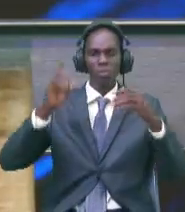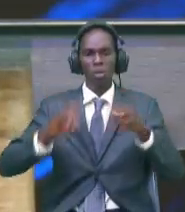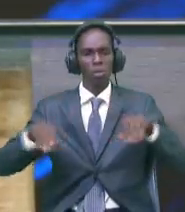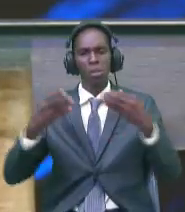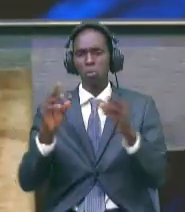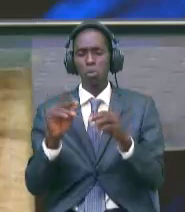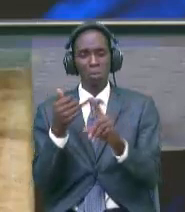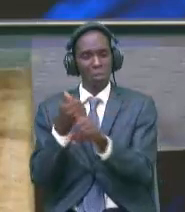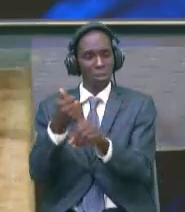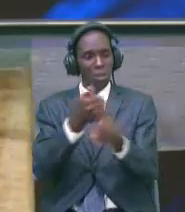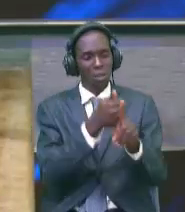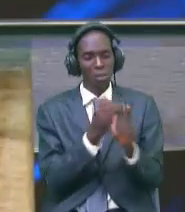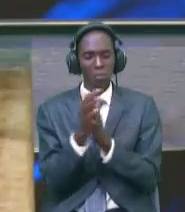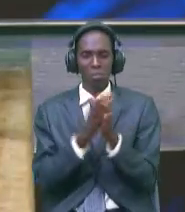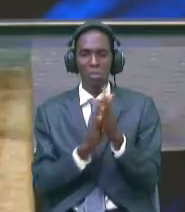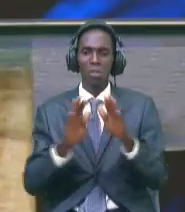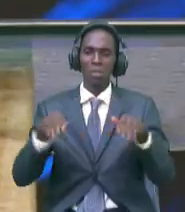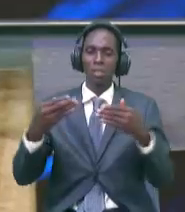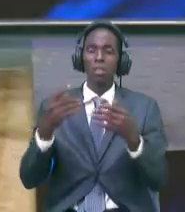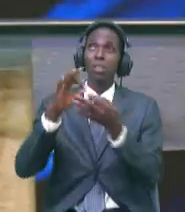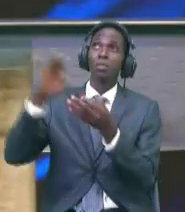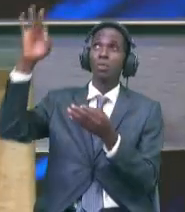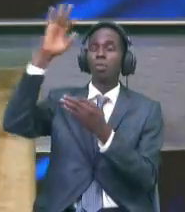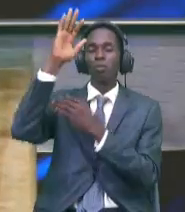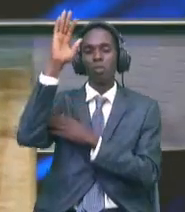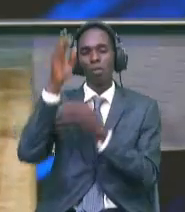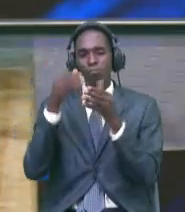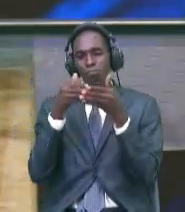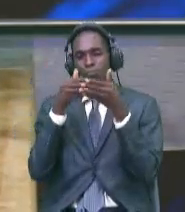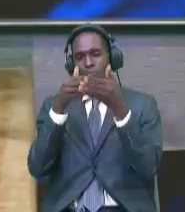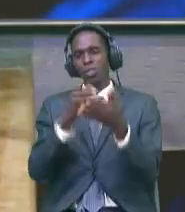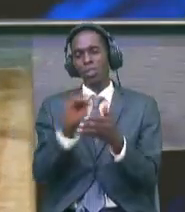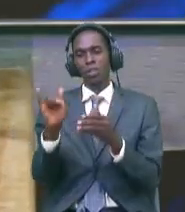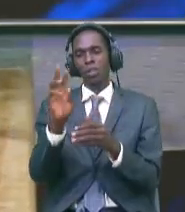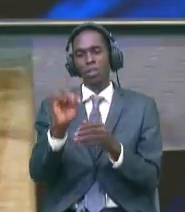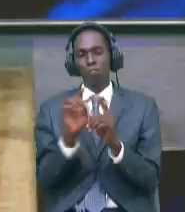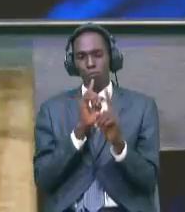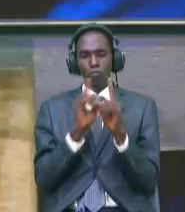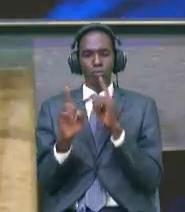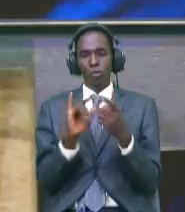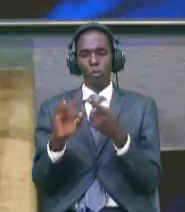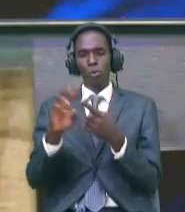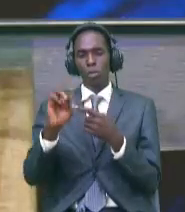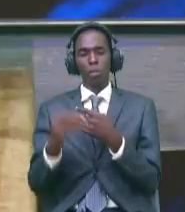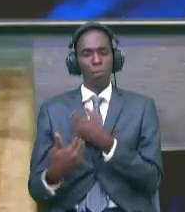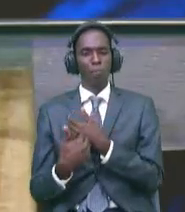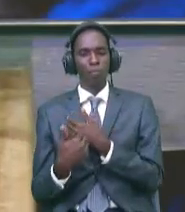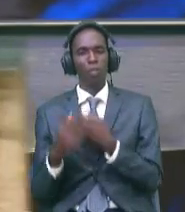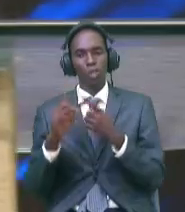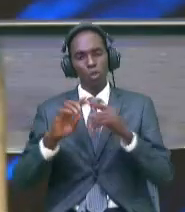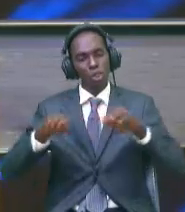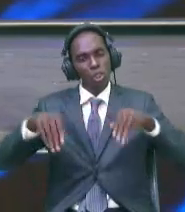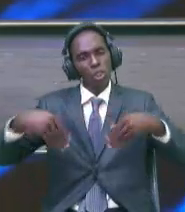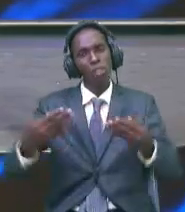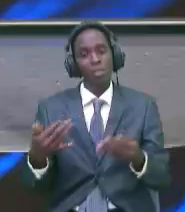the Spirit of God directing them, addicting them to the service of the saints. They were